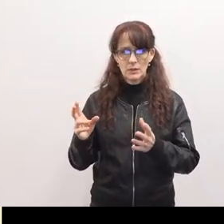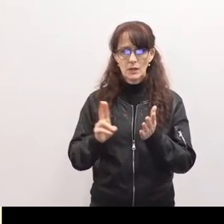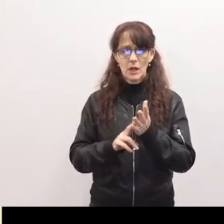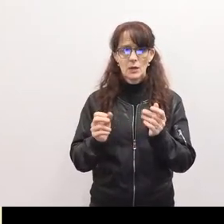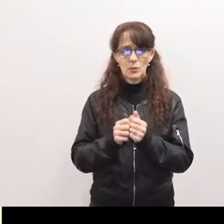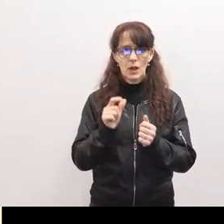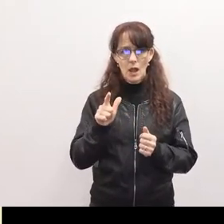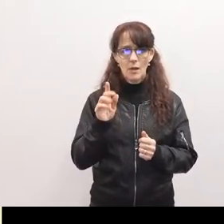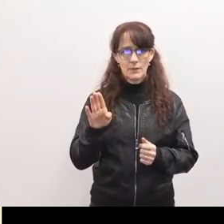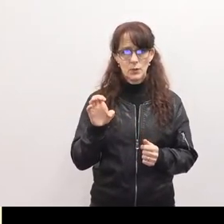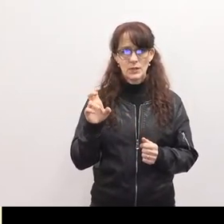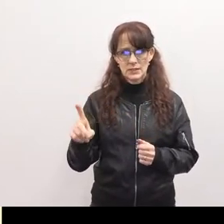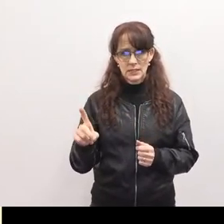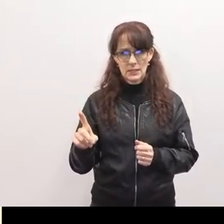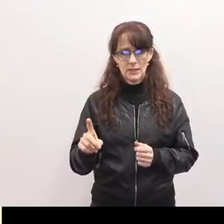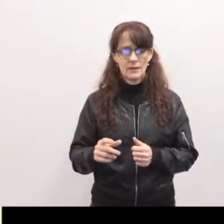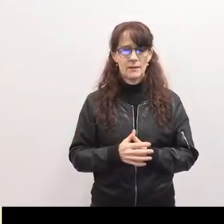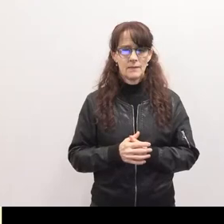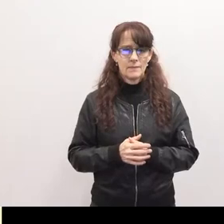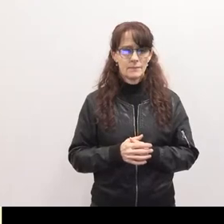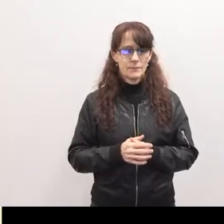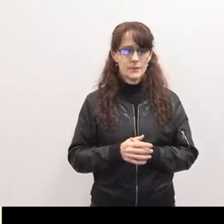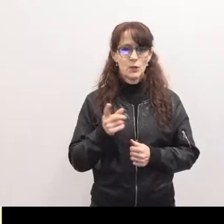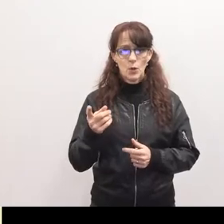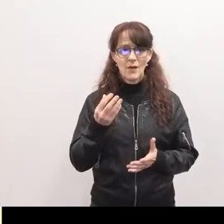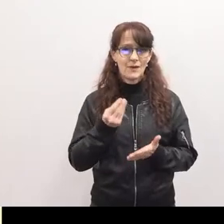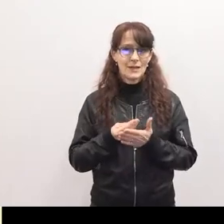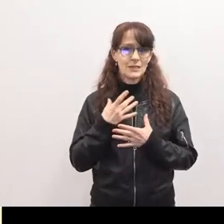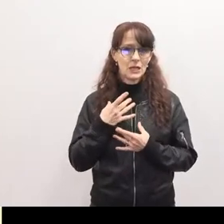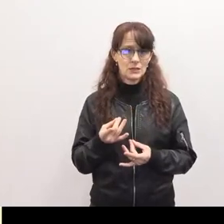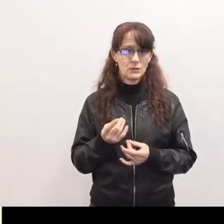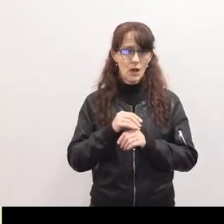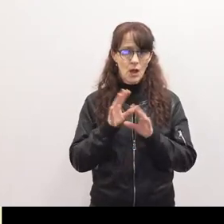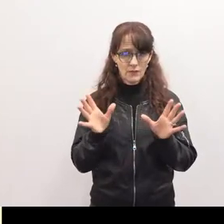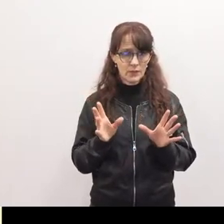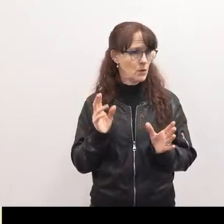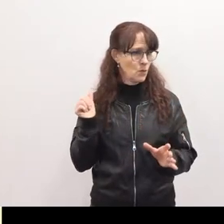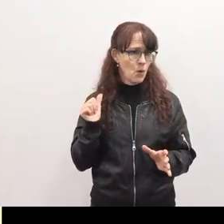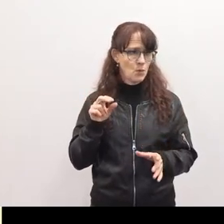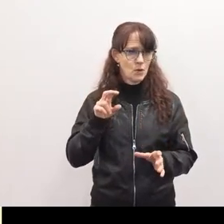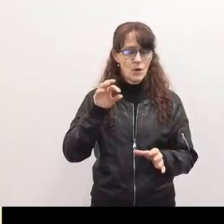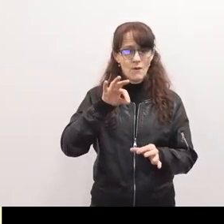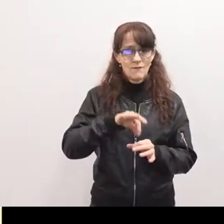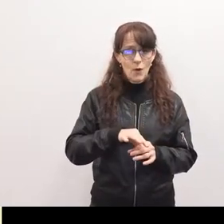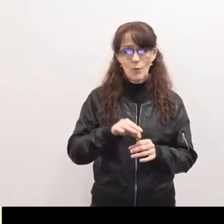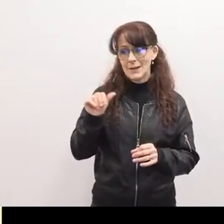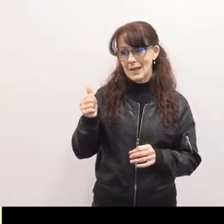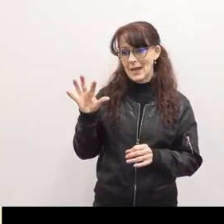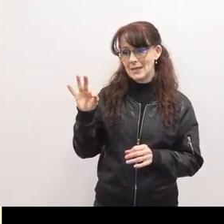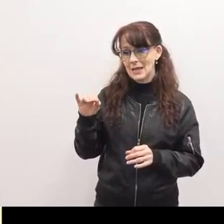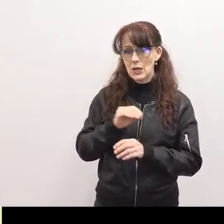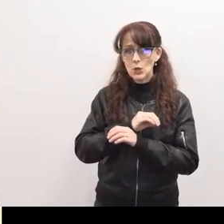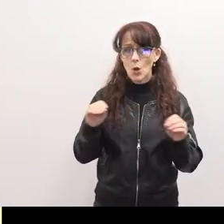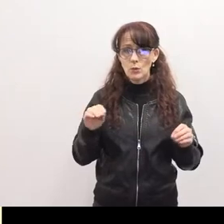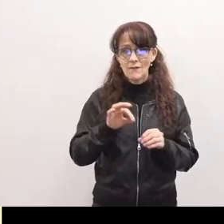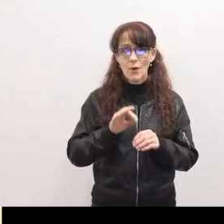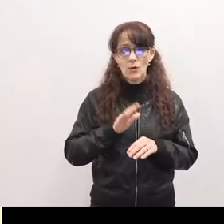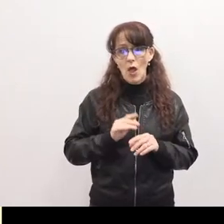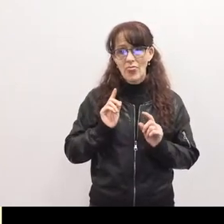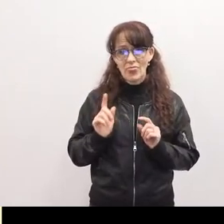contract with Long Beach Unified. You have a financial interest, obviously, so you're not gonna vote, but what 1090 says is no one can vote on